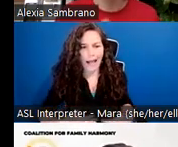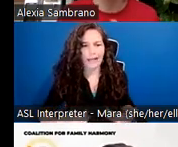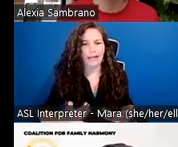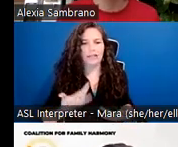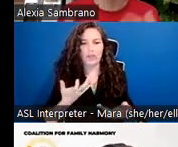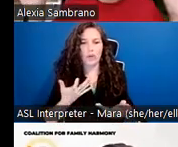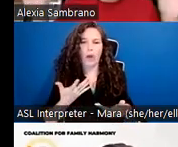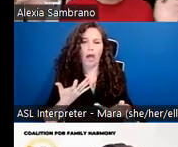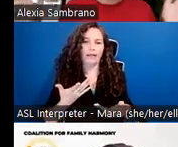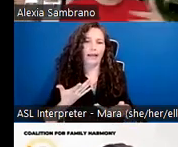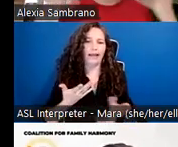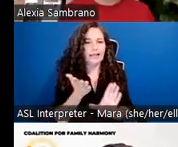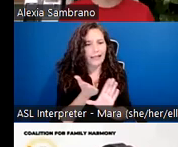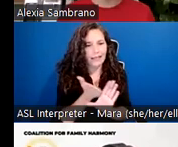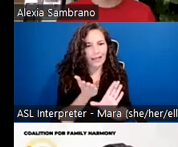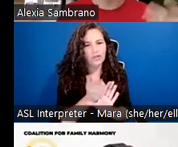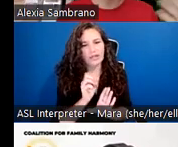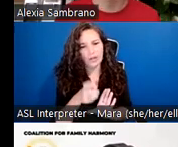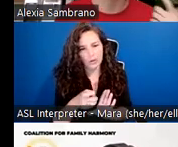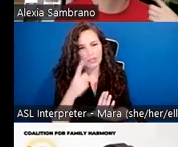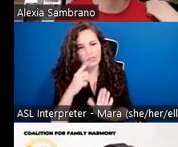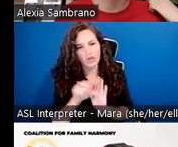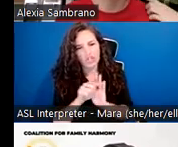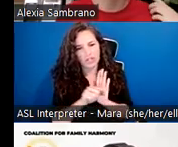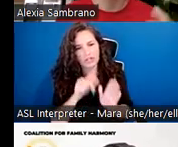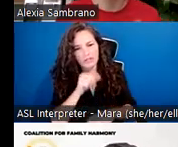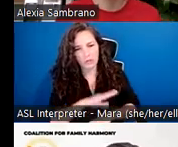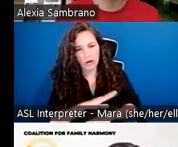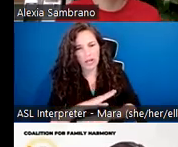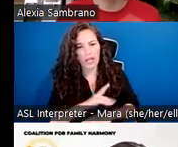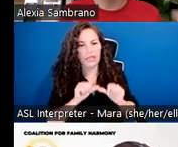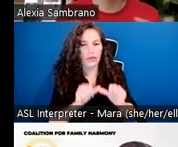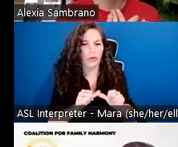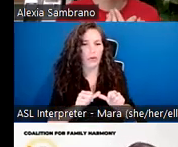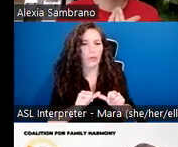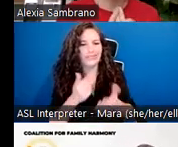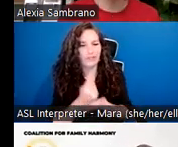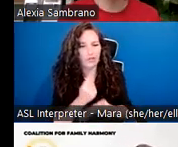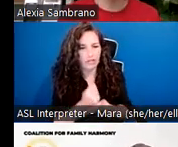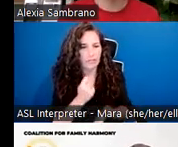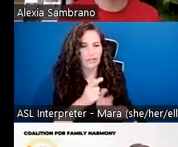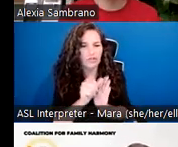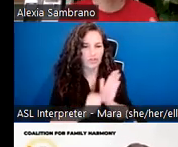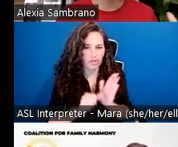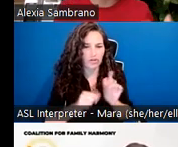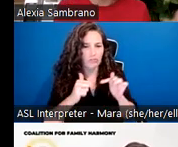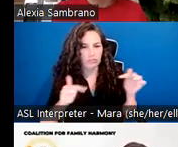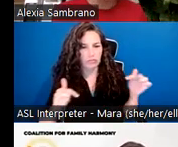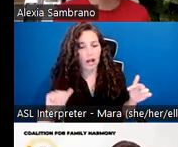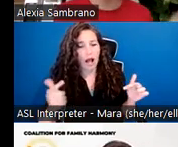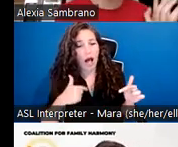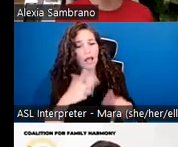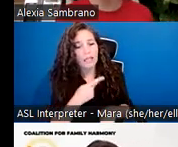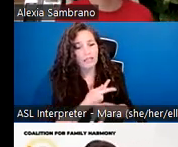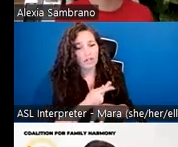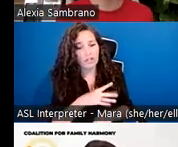treatment, have surgery, and then arrive at their new sex, at the destination of their new sex. So while these versions of the trans self may make sense for some people,